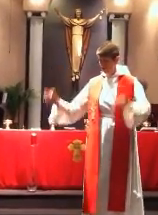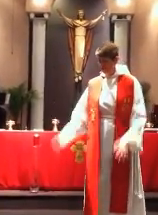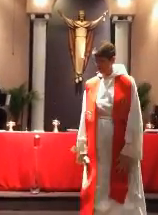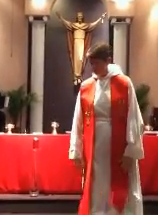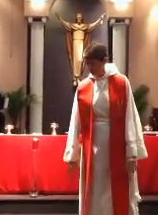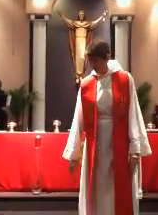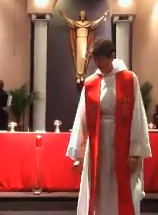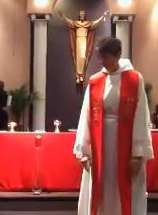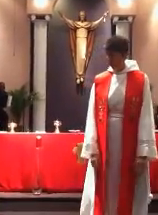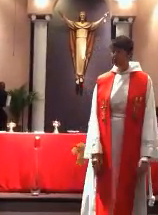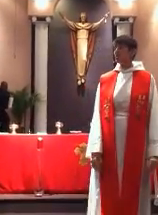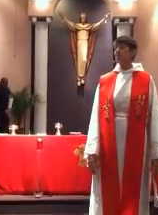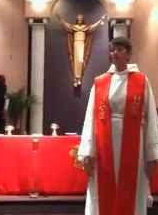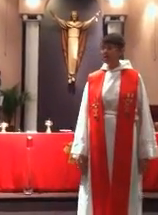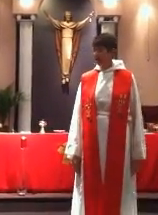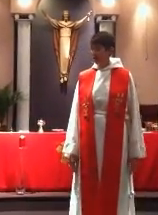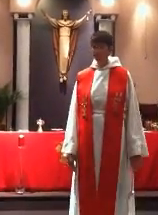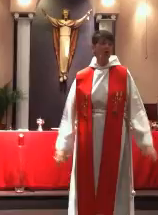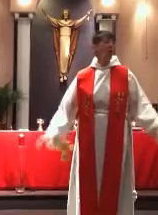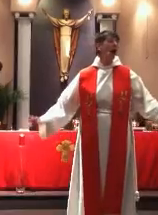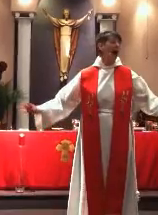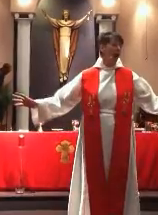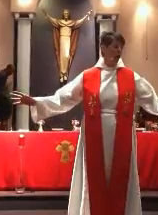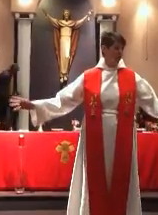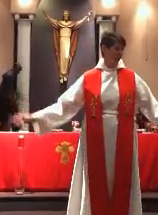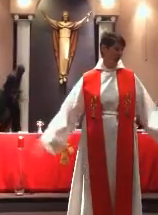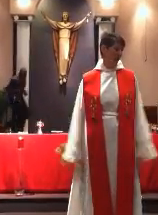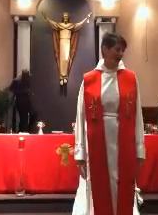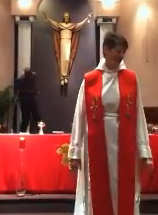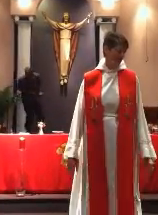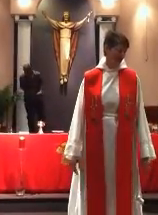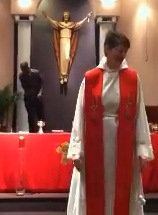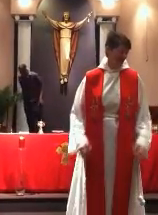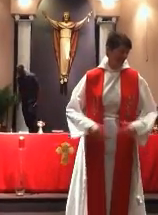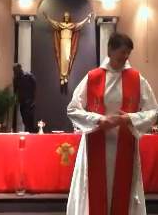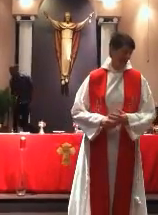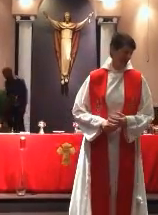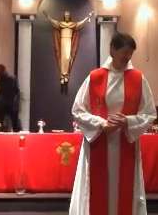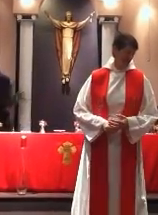it was just, it was just a conference. It was a wow all the way around.